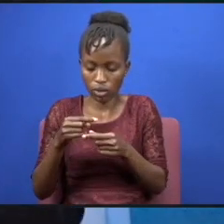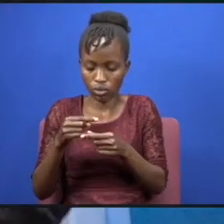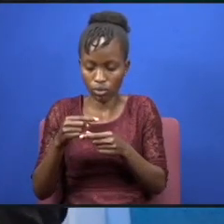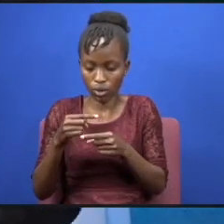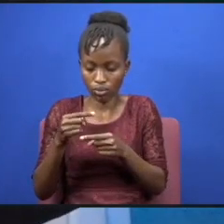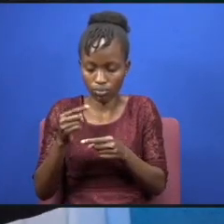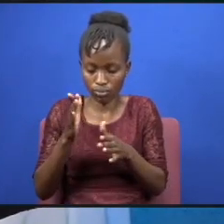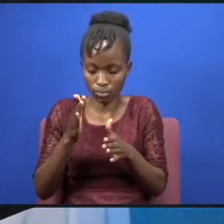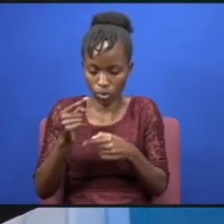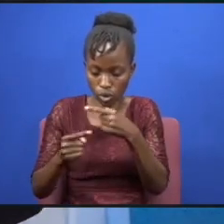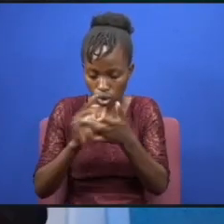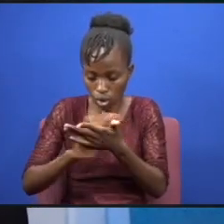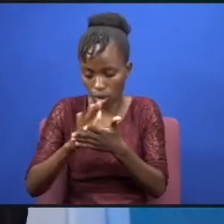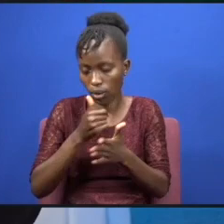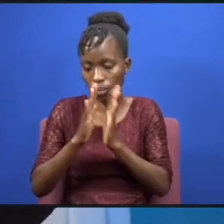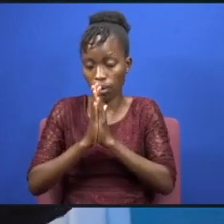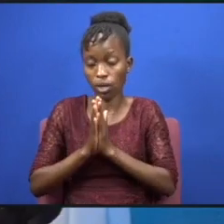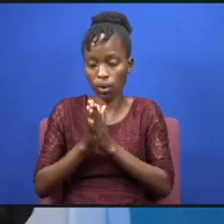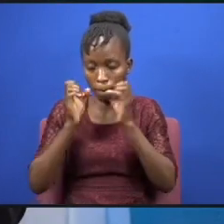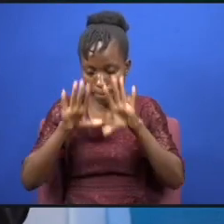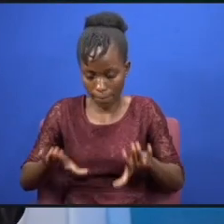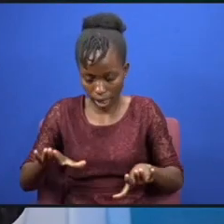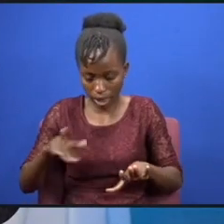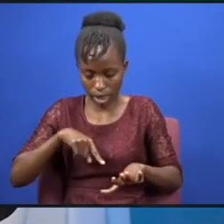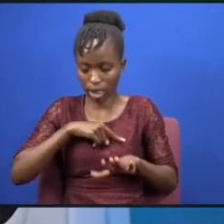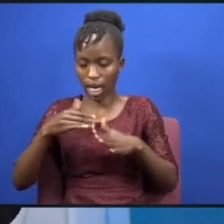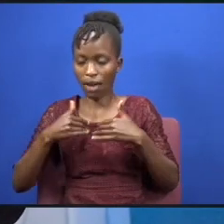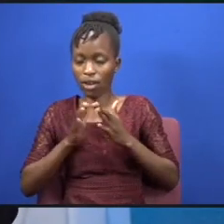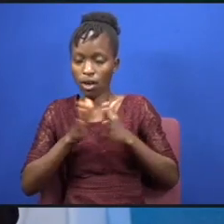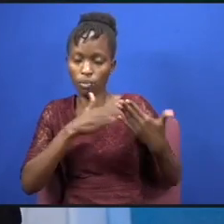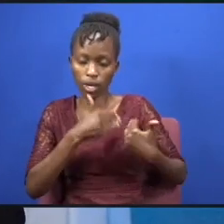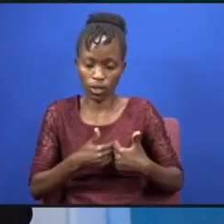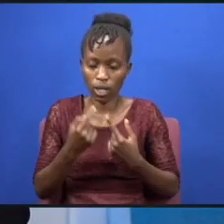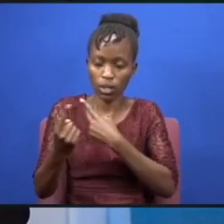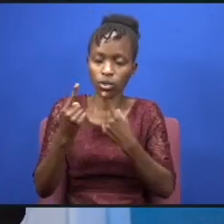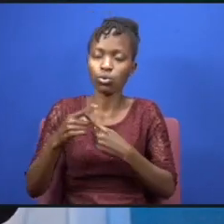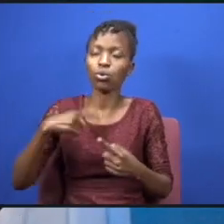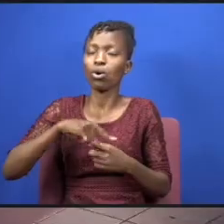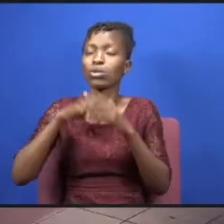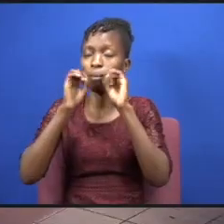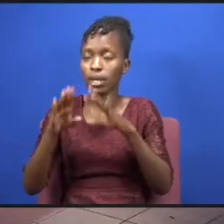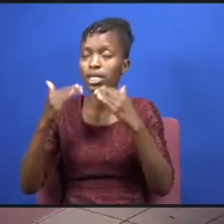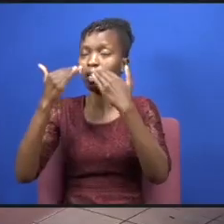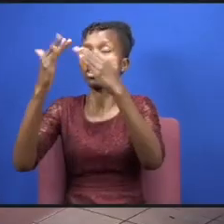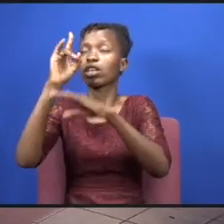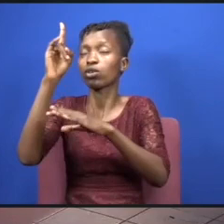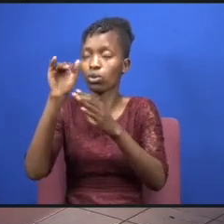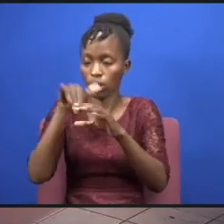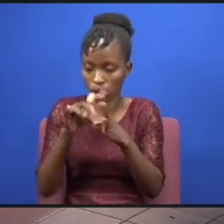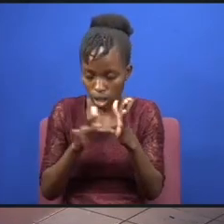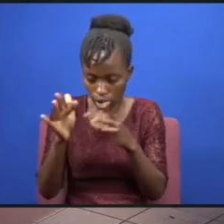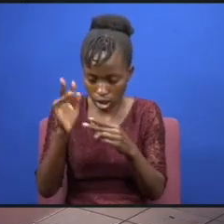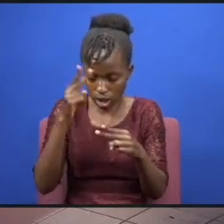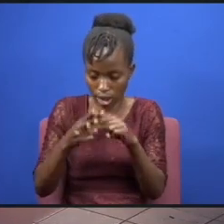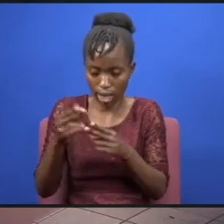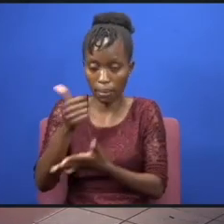pray that you will bless us and that we will have an open heart to heaven. Speak to us, we pray. We bless you and we thank you. In Jesus' name,